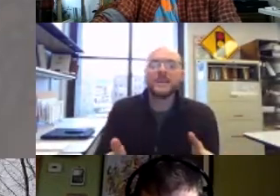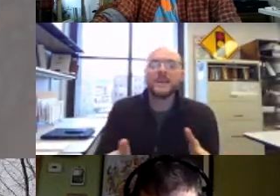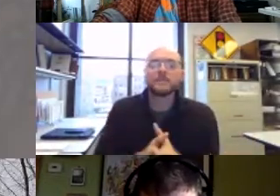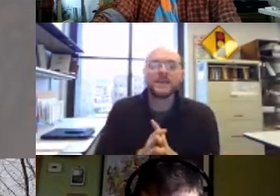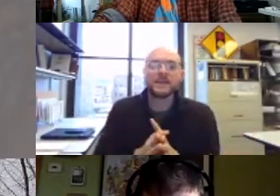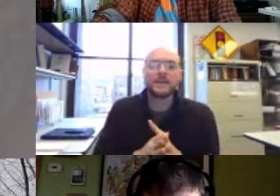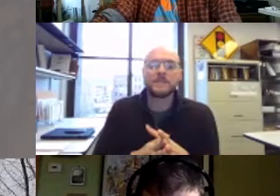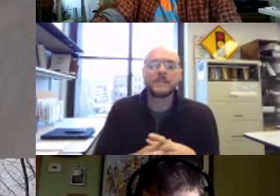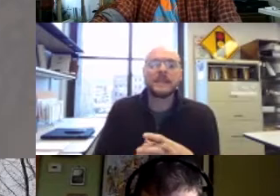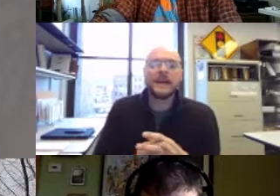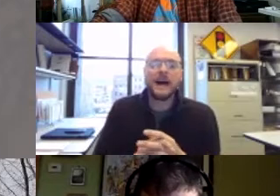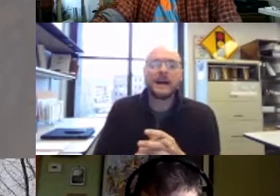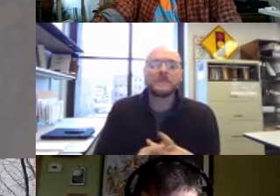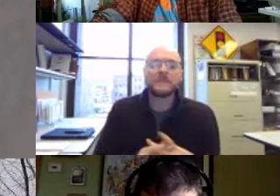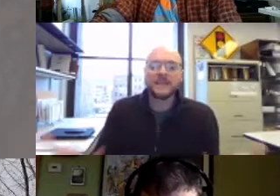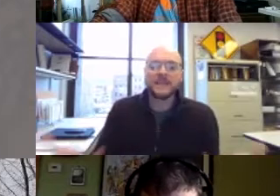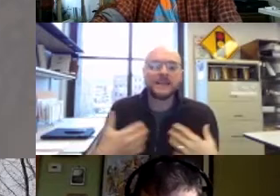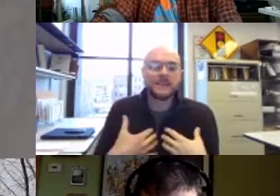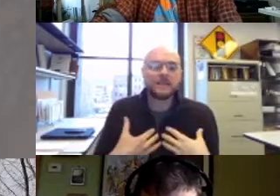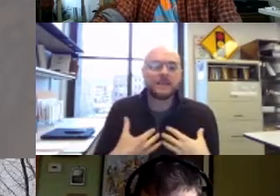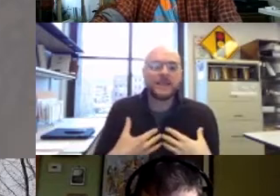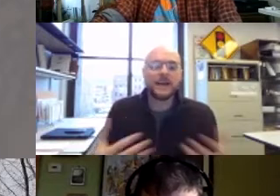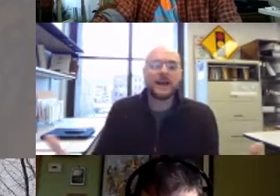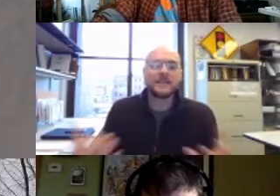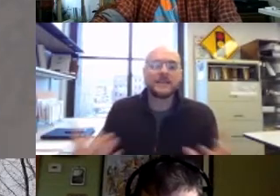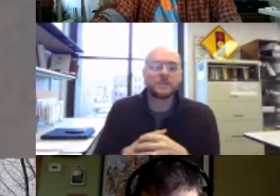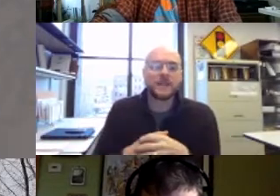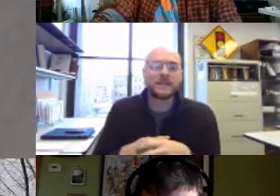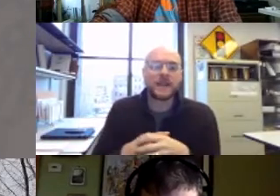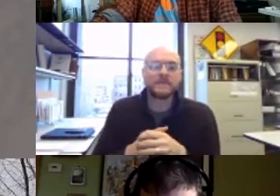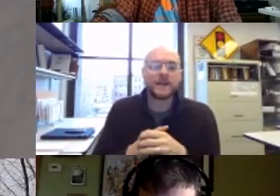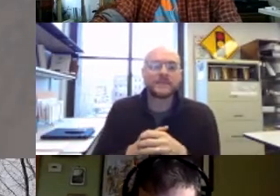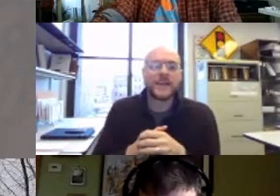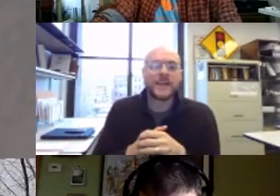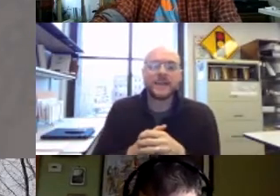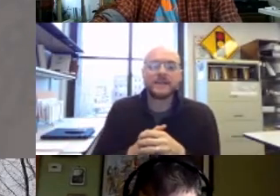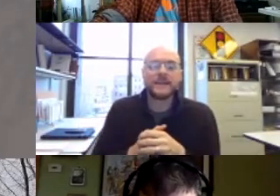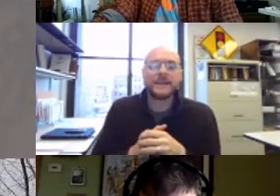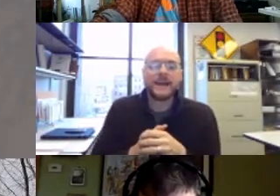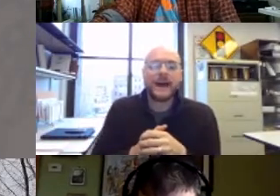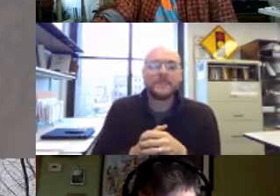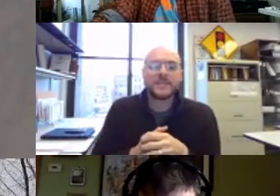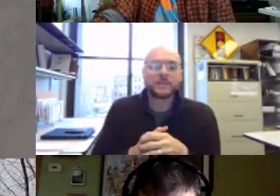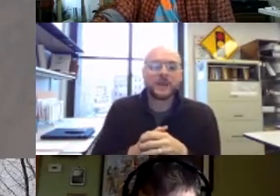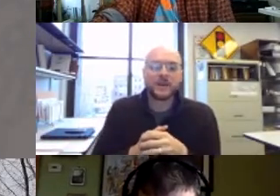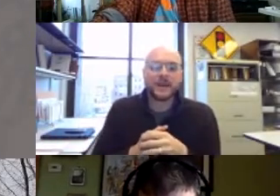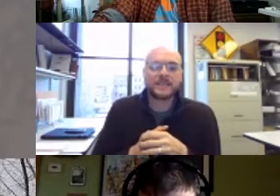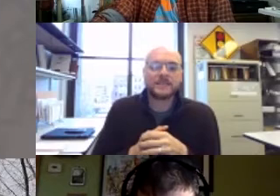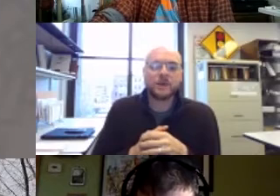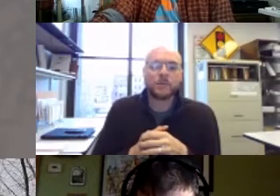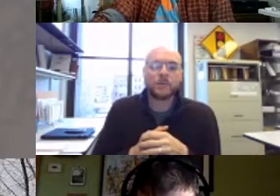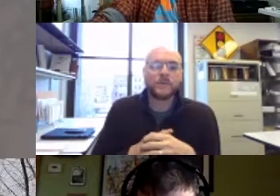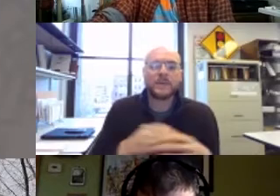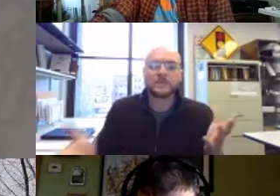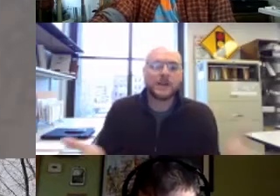phase 1 here, Brighton to Columbus, is being designed internally, and it's just been kind of undertaken this spring on us.